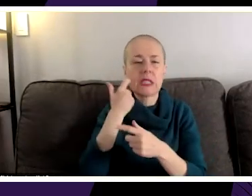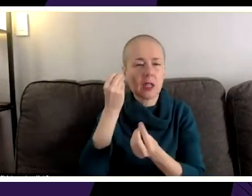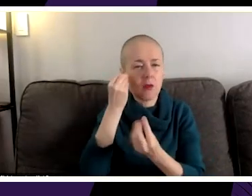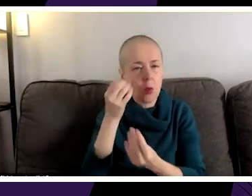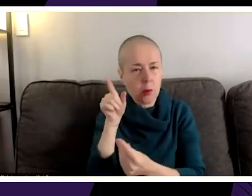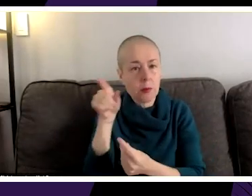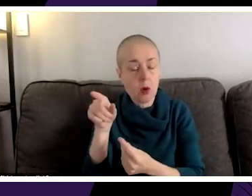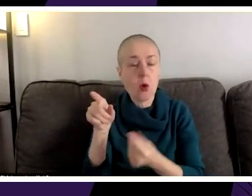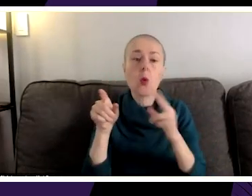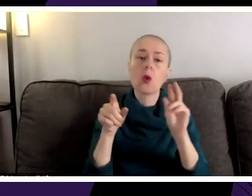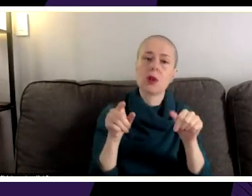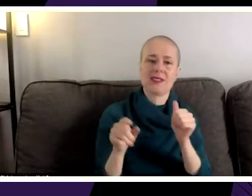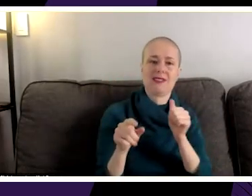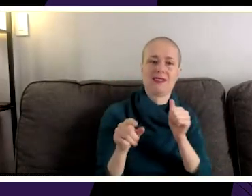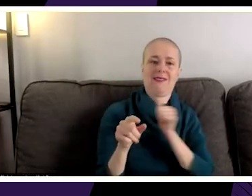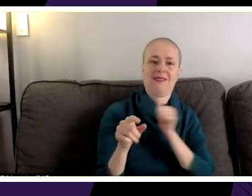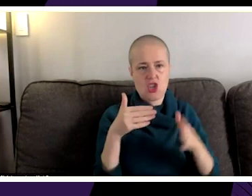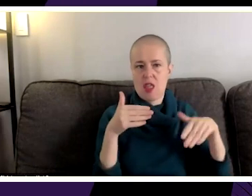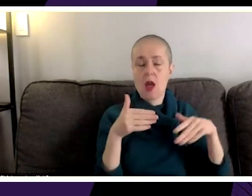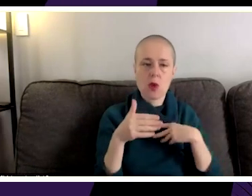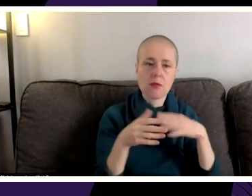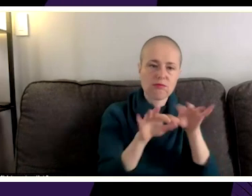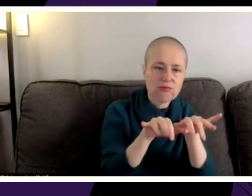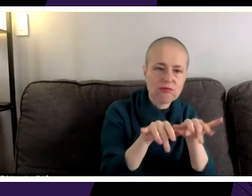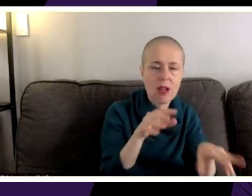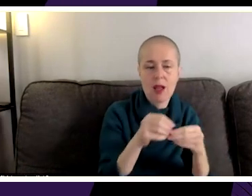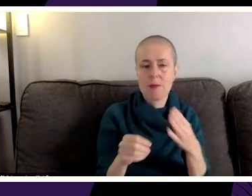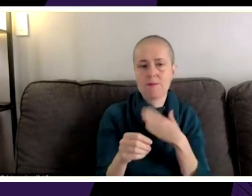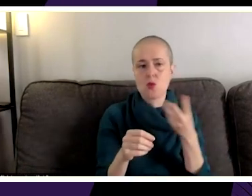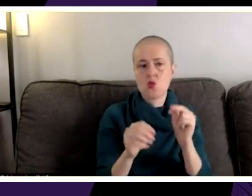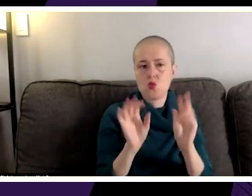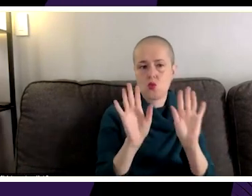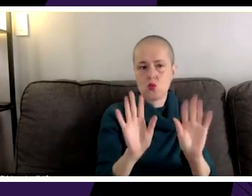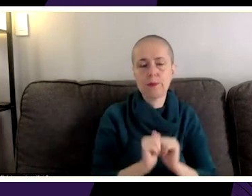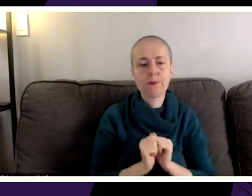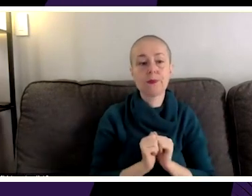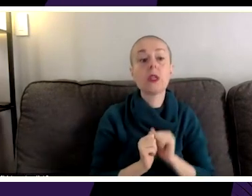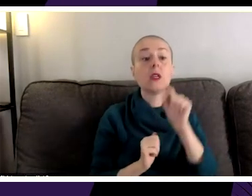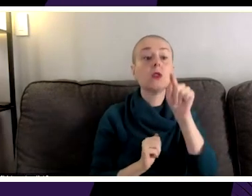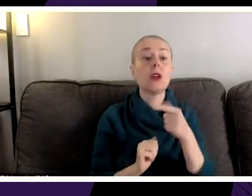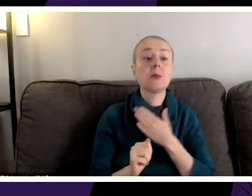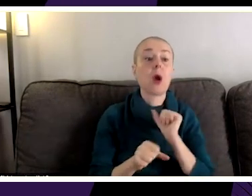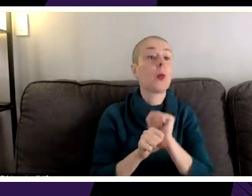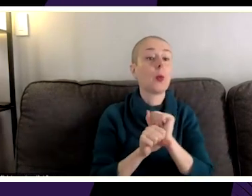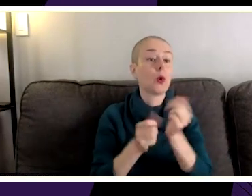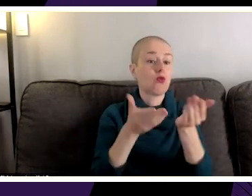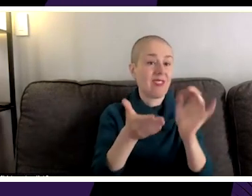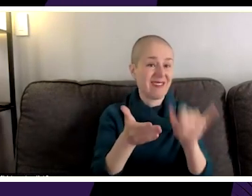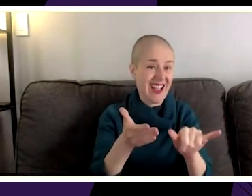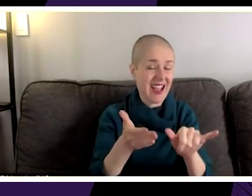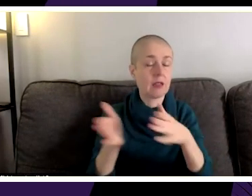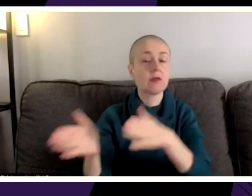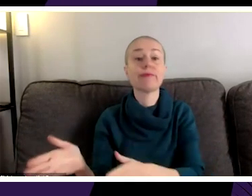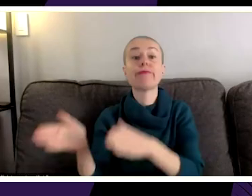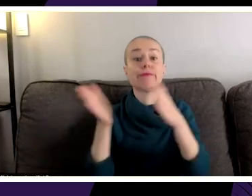can even contribute to the translations. This was about like what I did. Now how